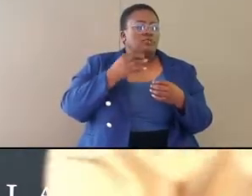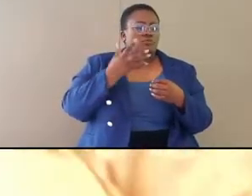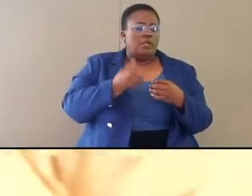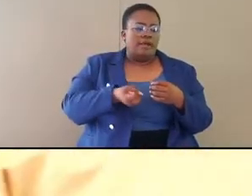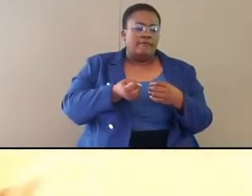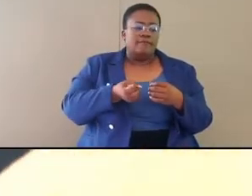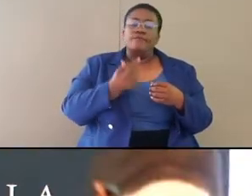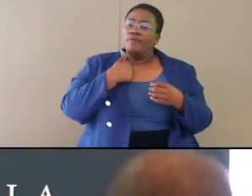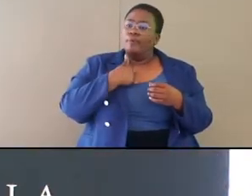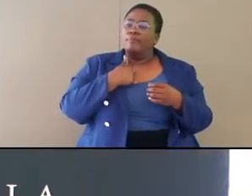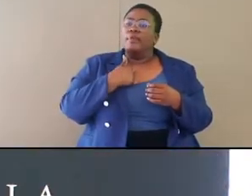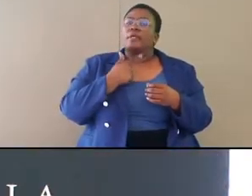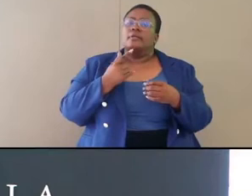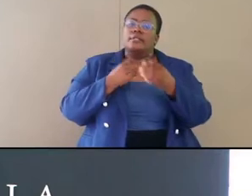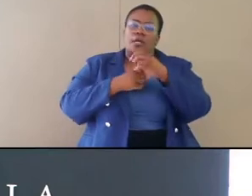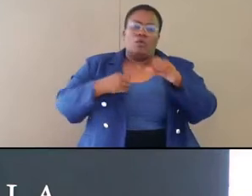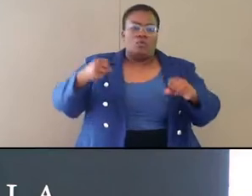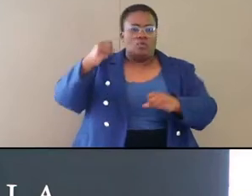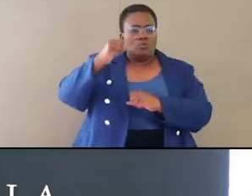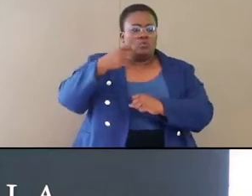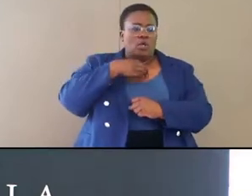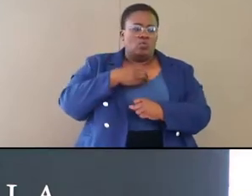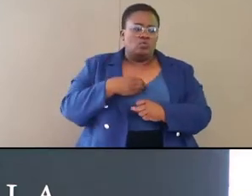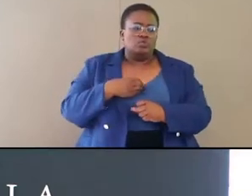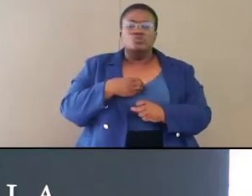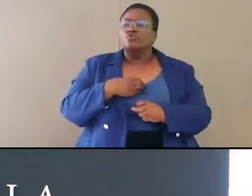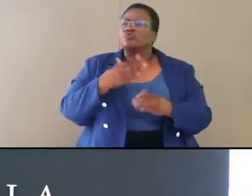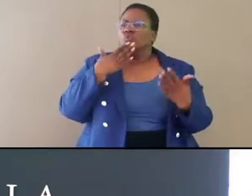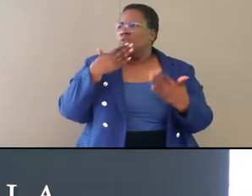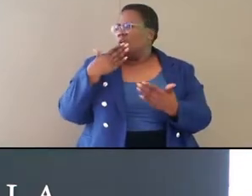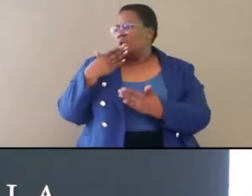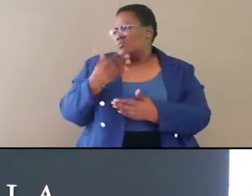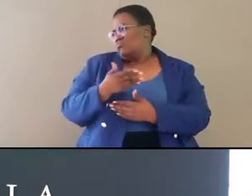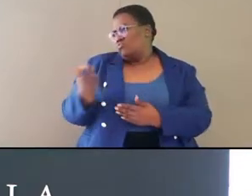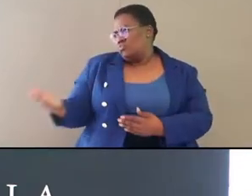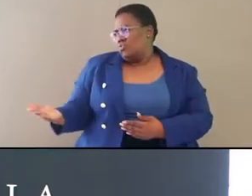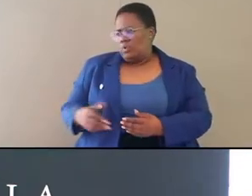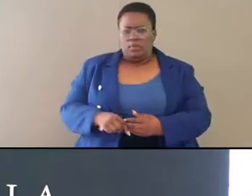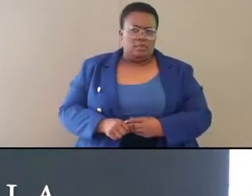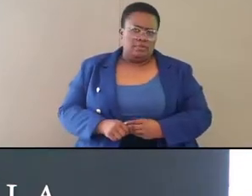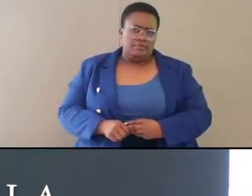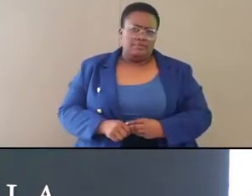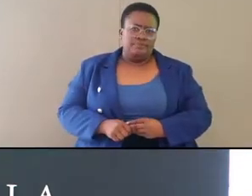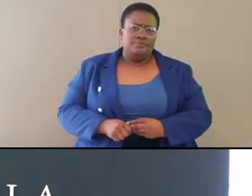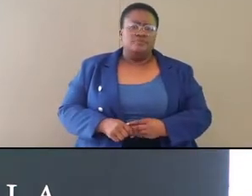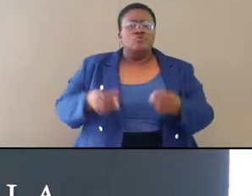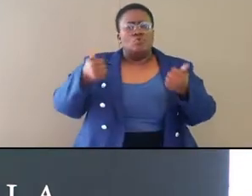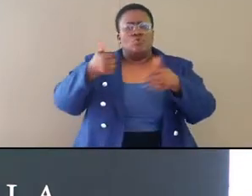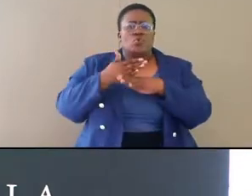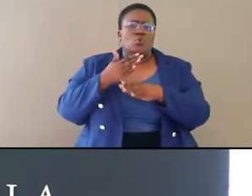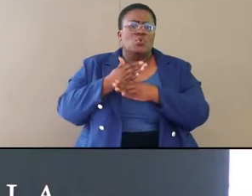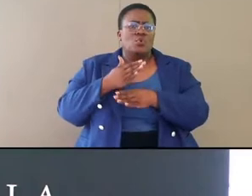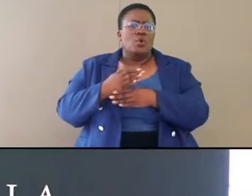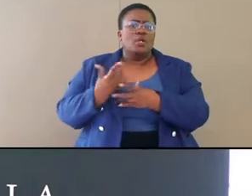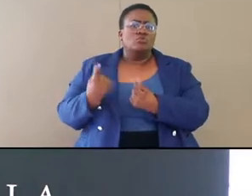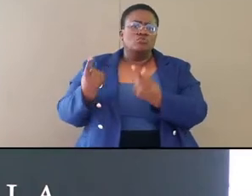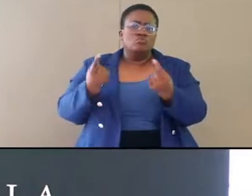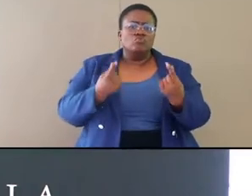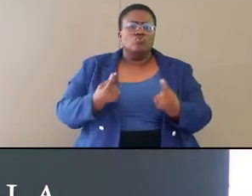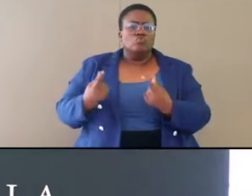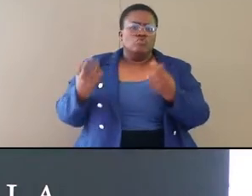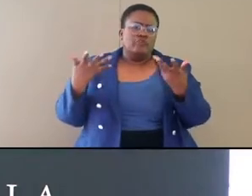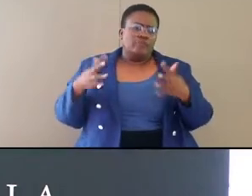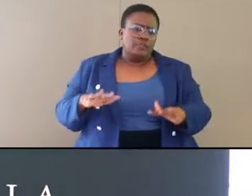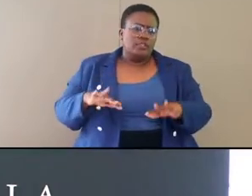as I conclude, I wish to thank you all for the good work that has been done and